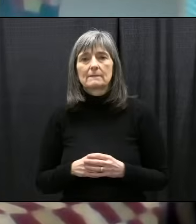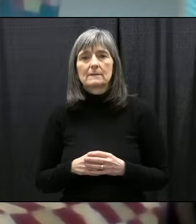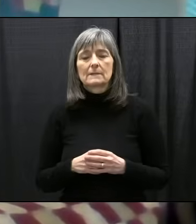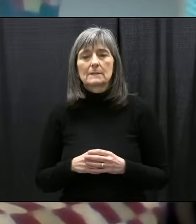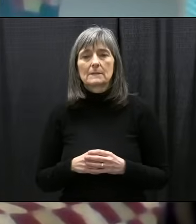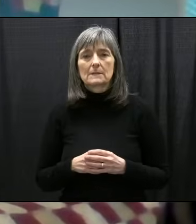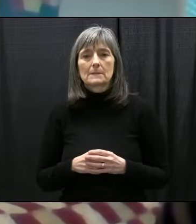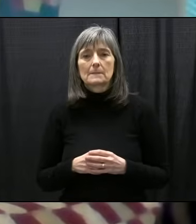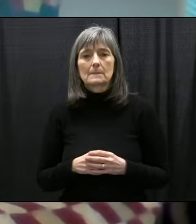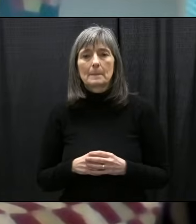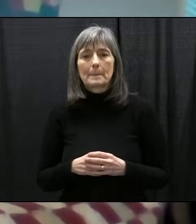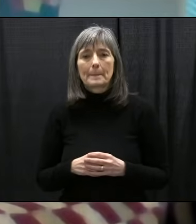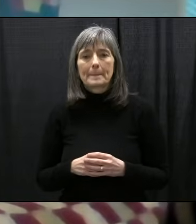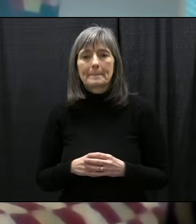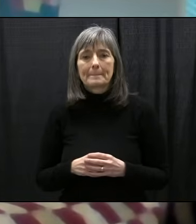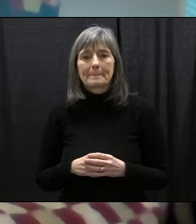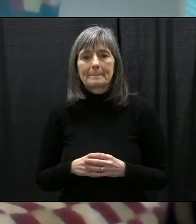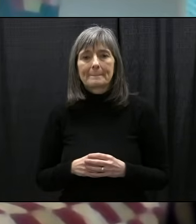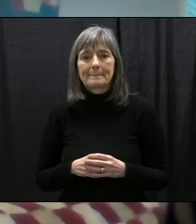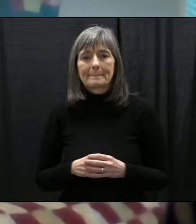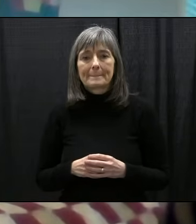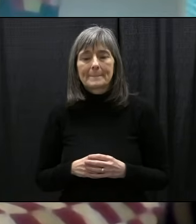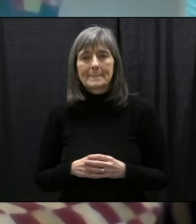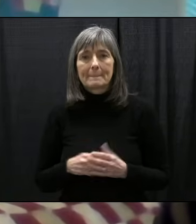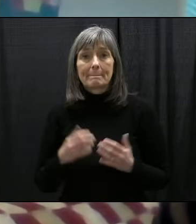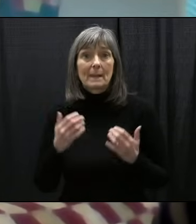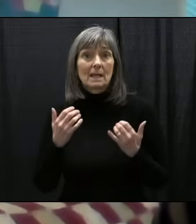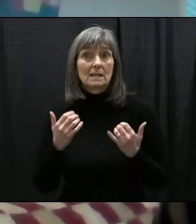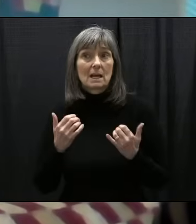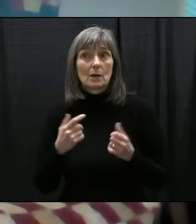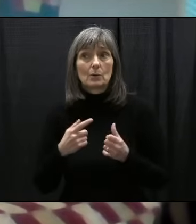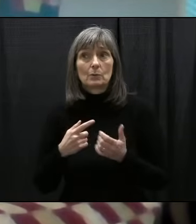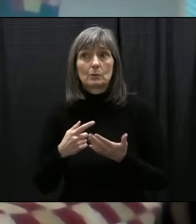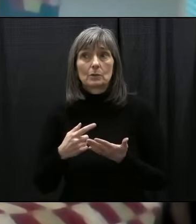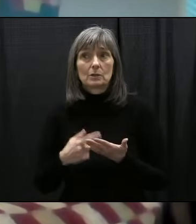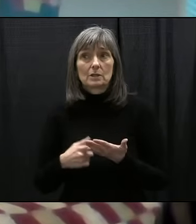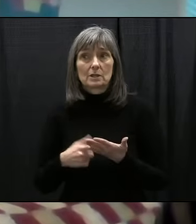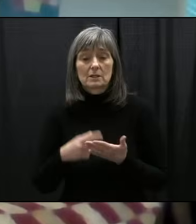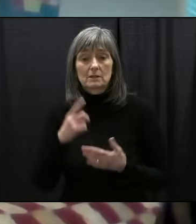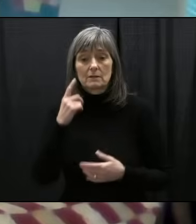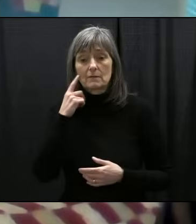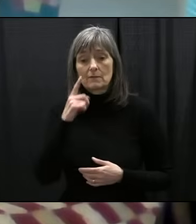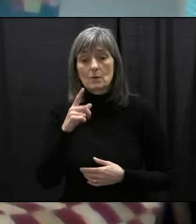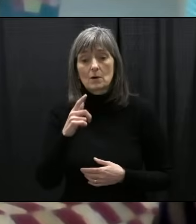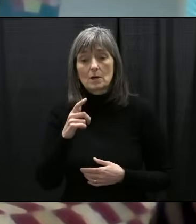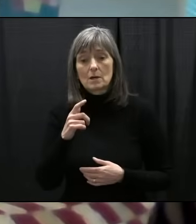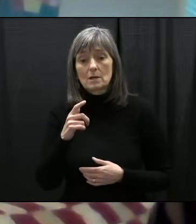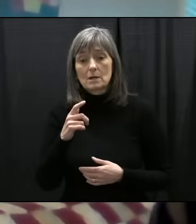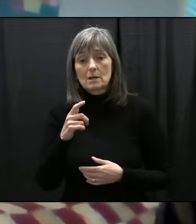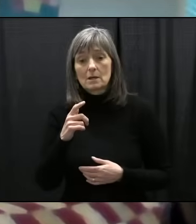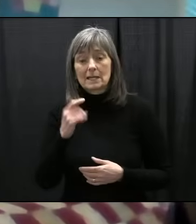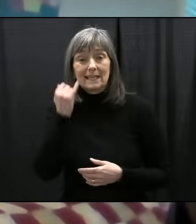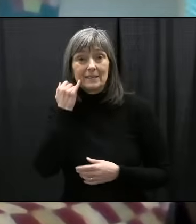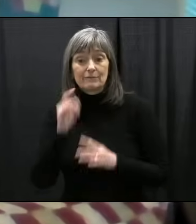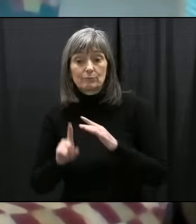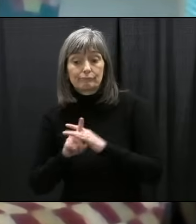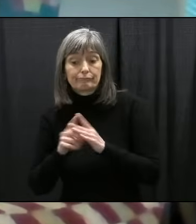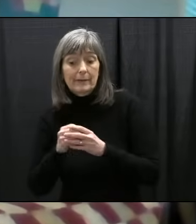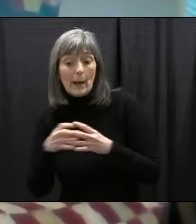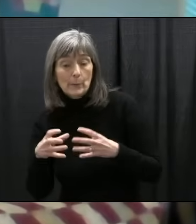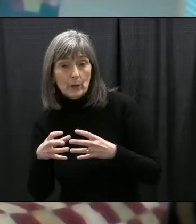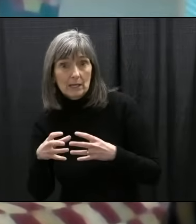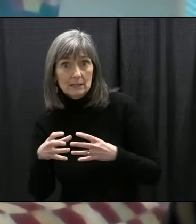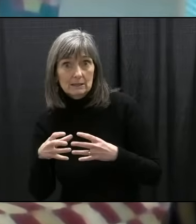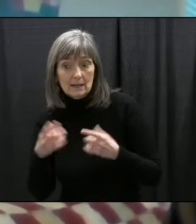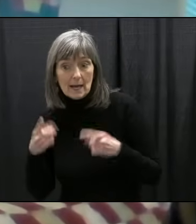some discussions about using them for outbreaks, as well as